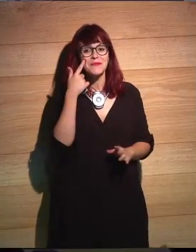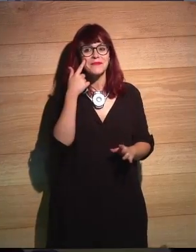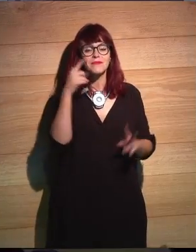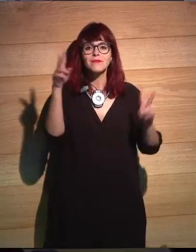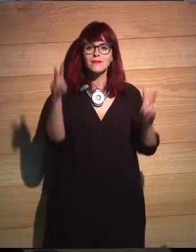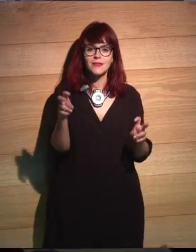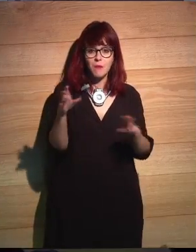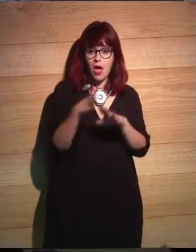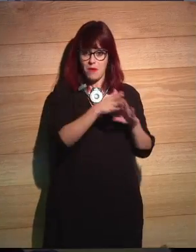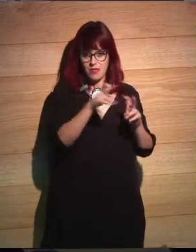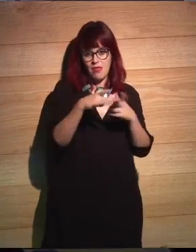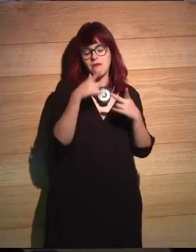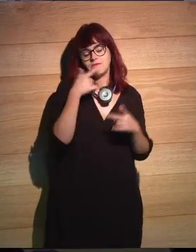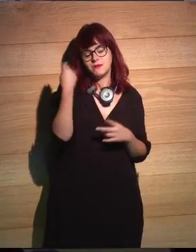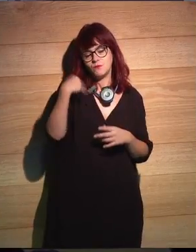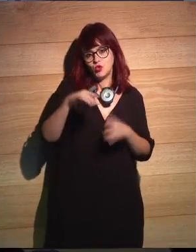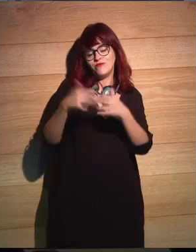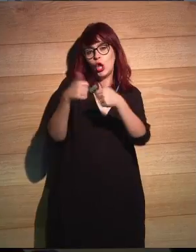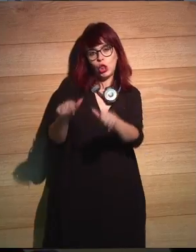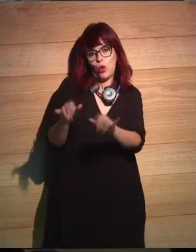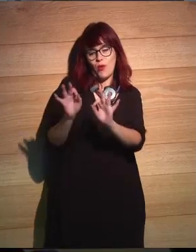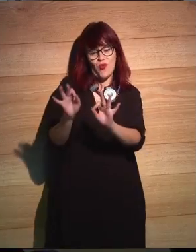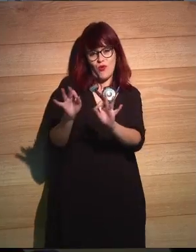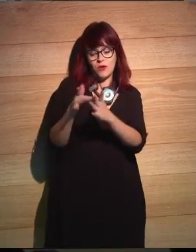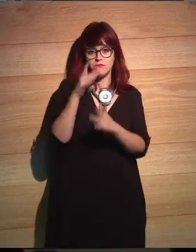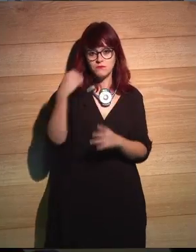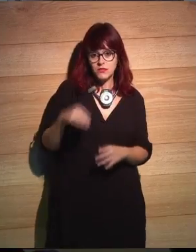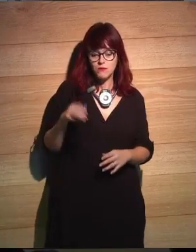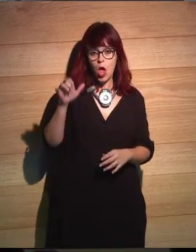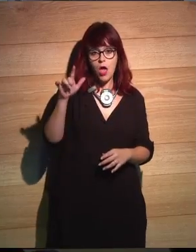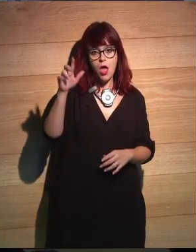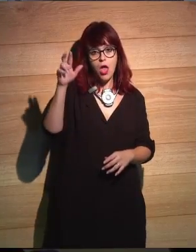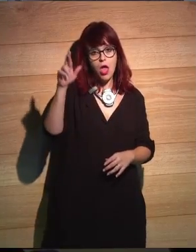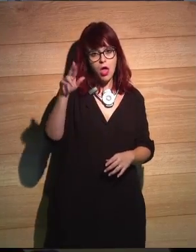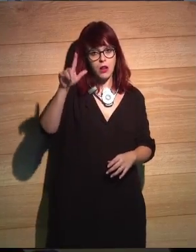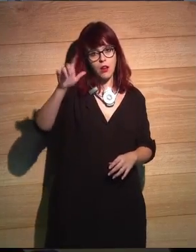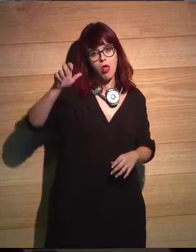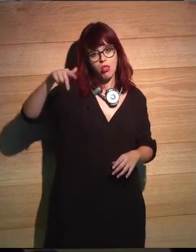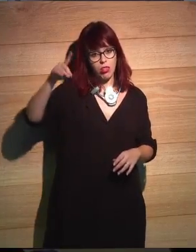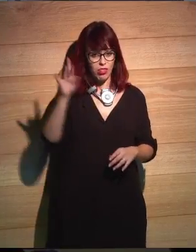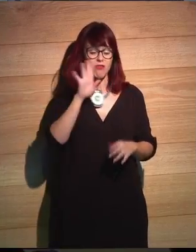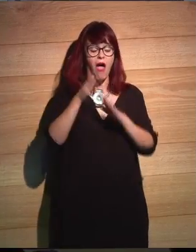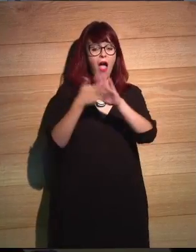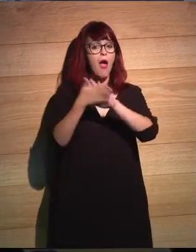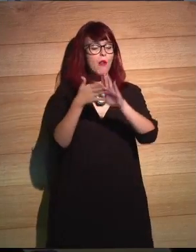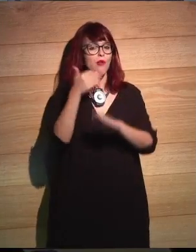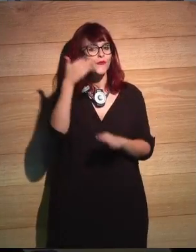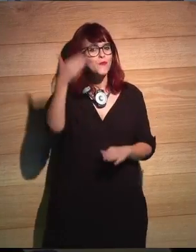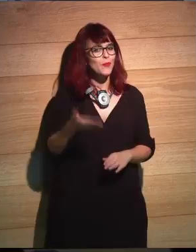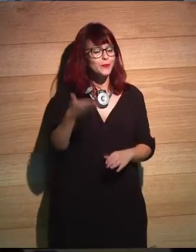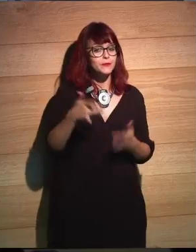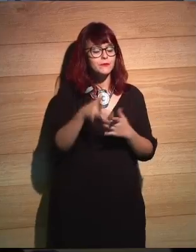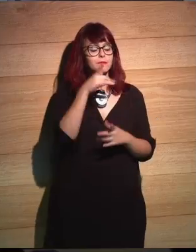Apart from the cliches that Arlen has mentioned, of course he has put